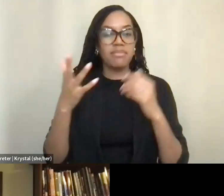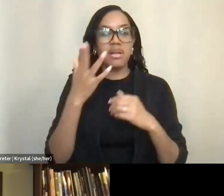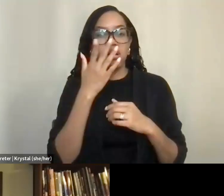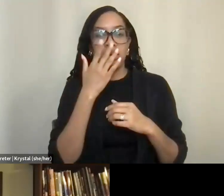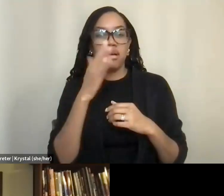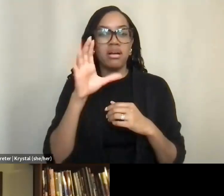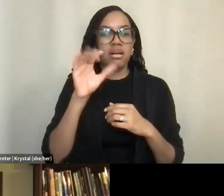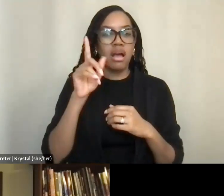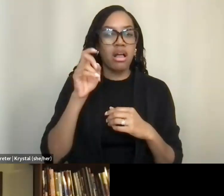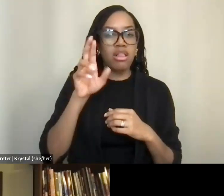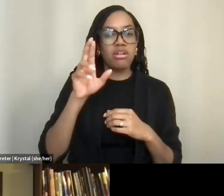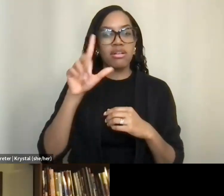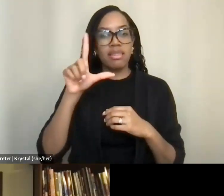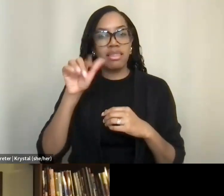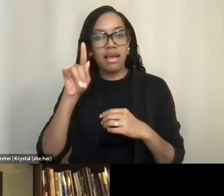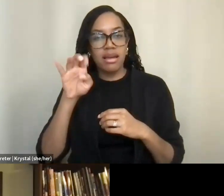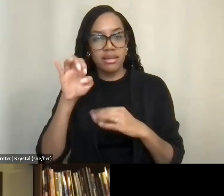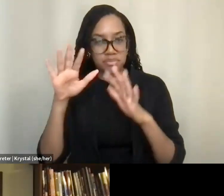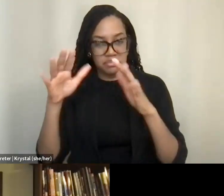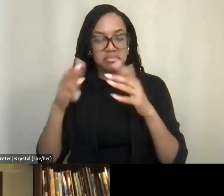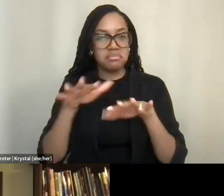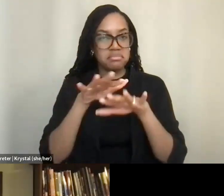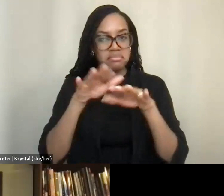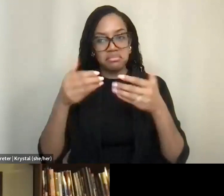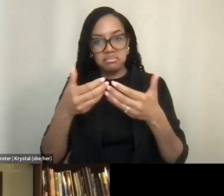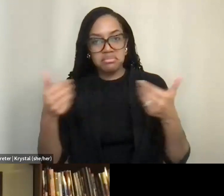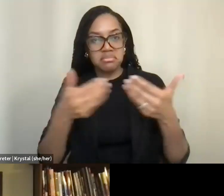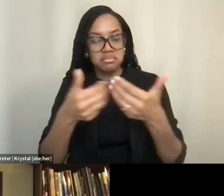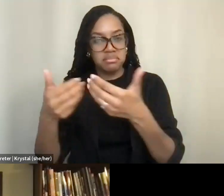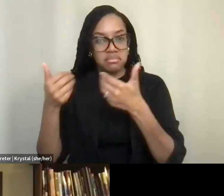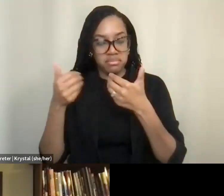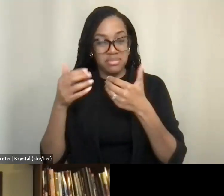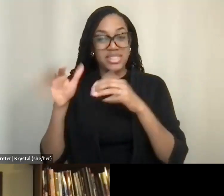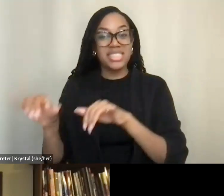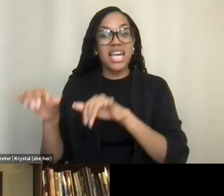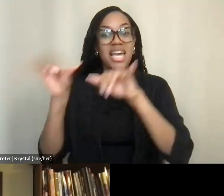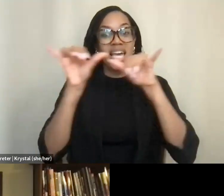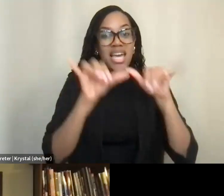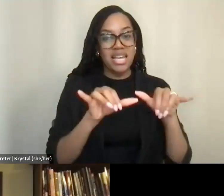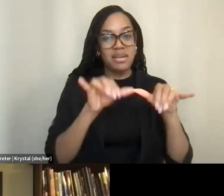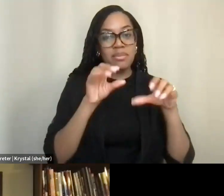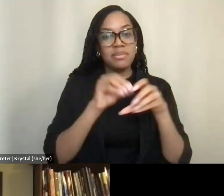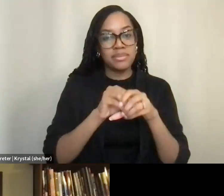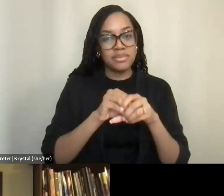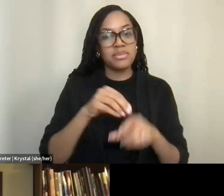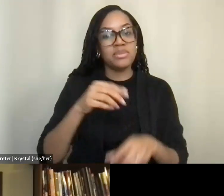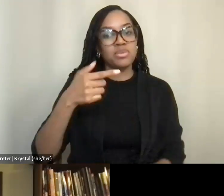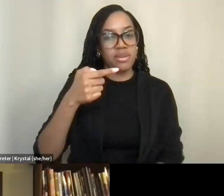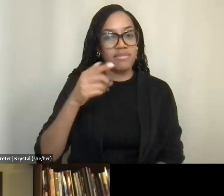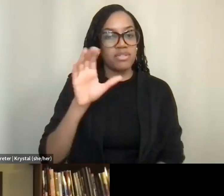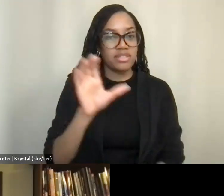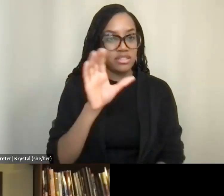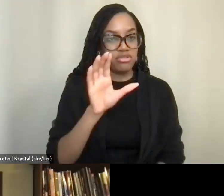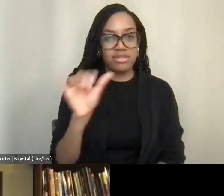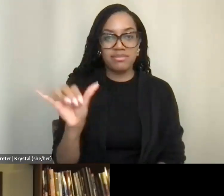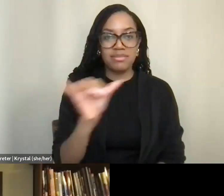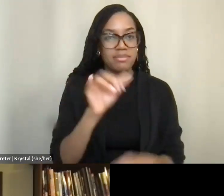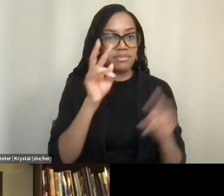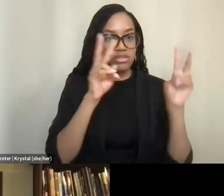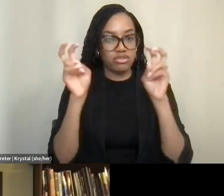the color line, and not only in the United States. As a matter of fact, that gets to the broader lens that